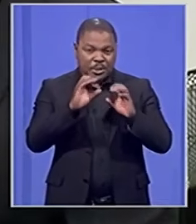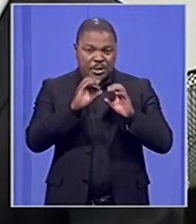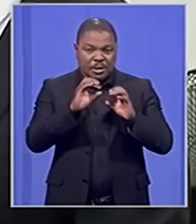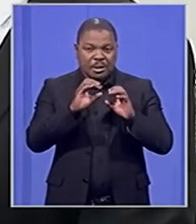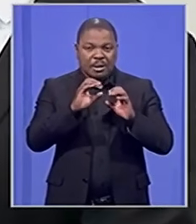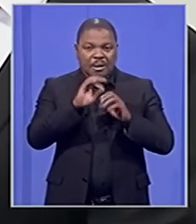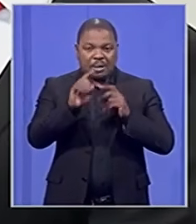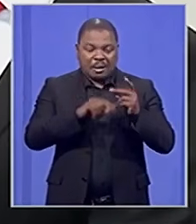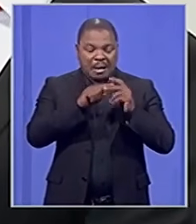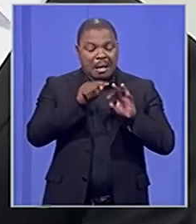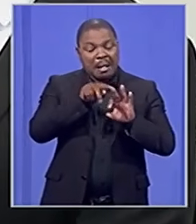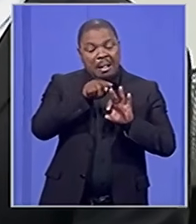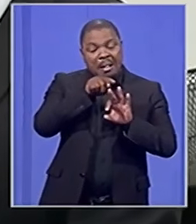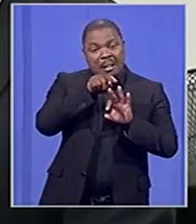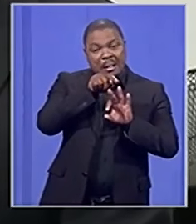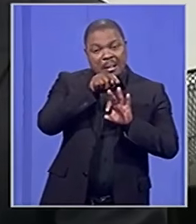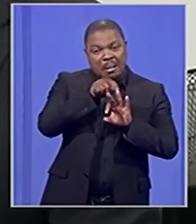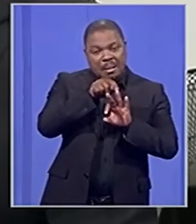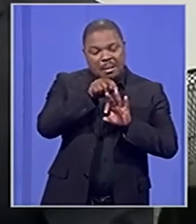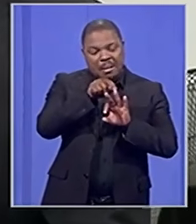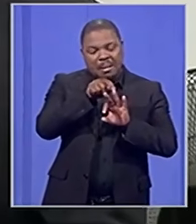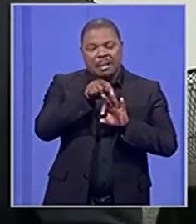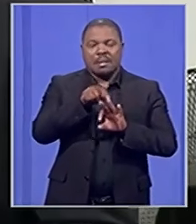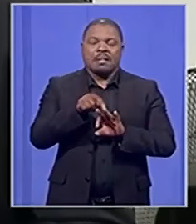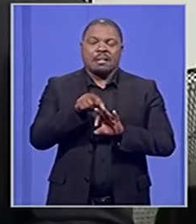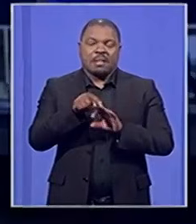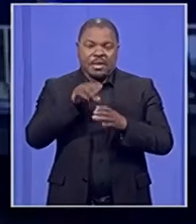number 2 or number 3.